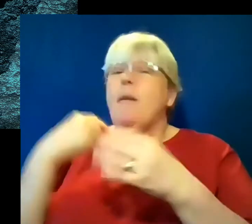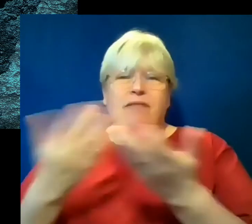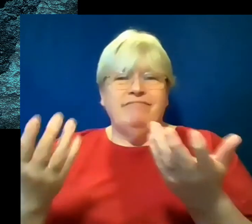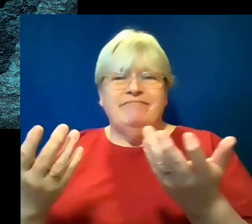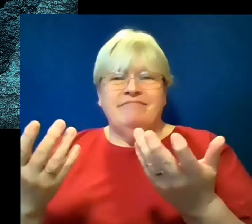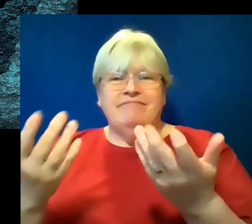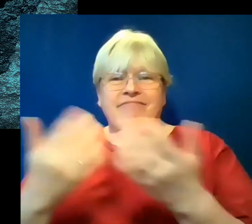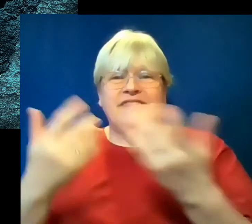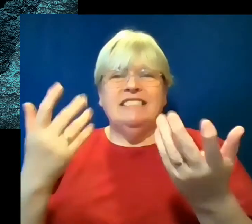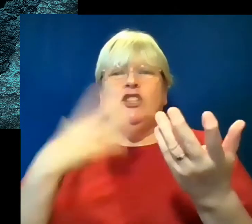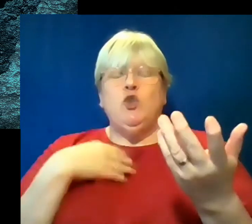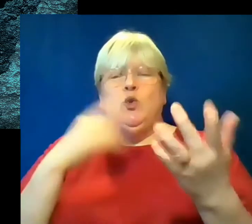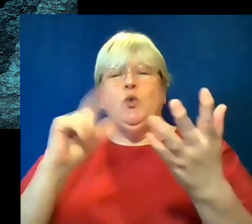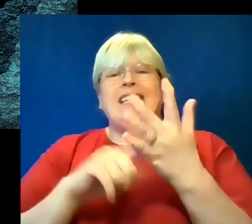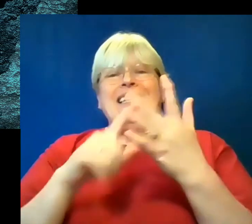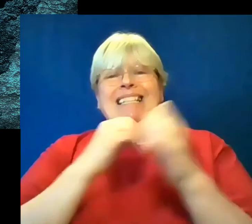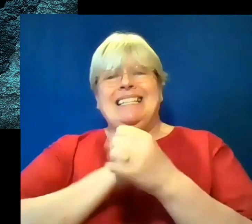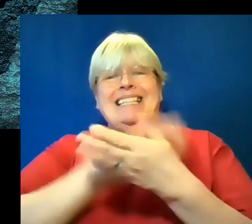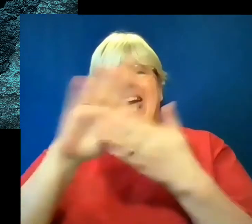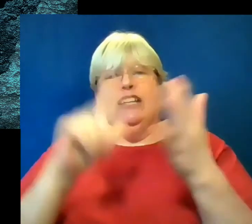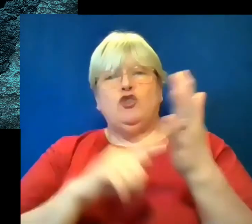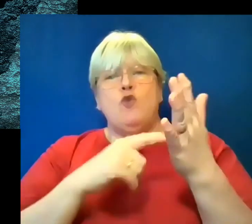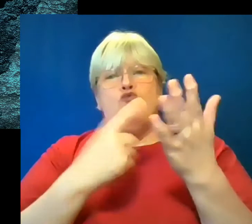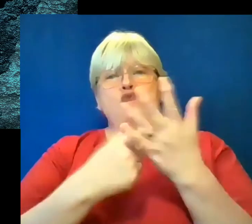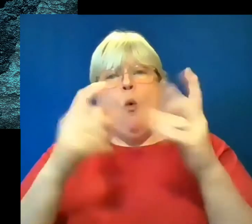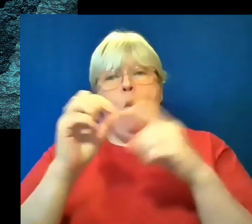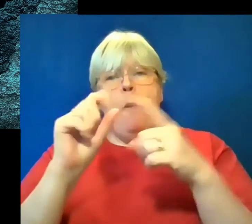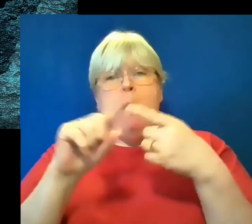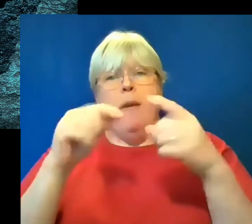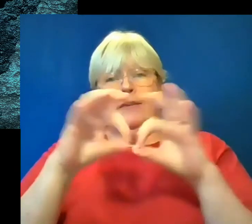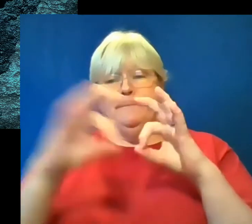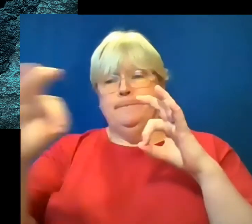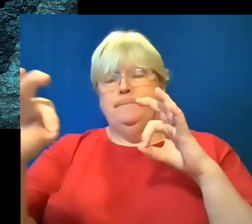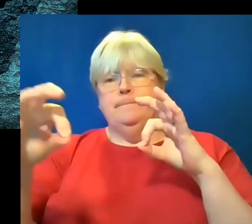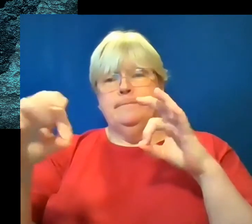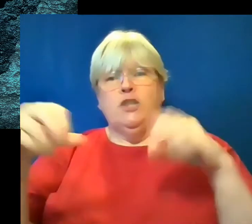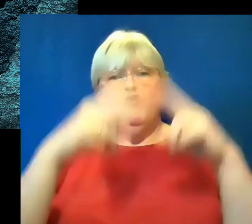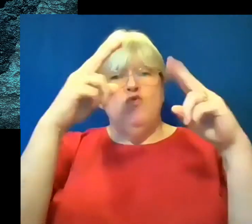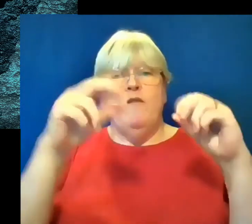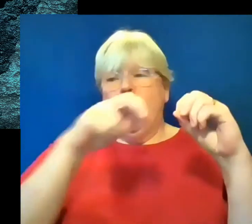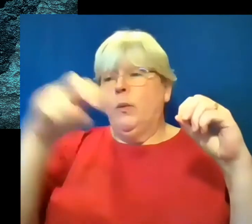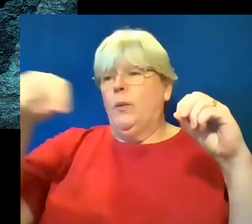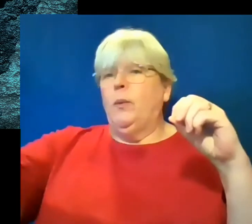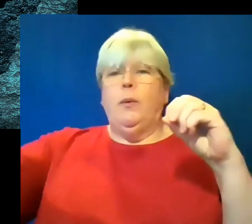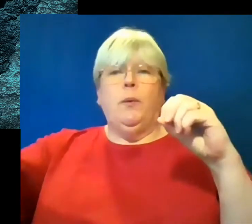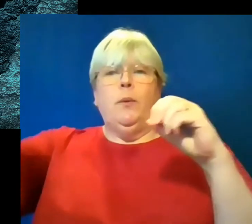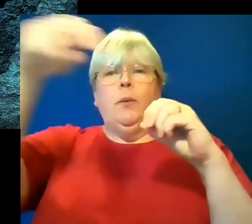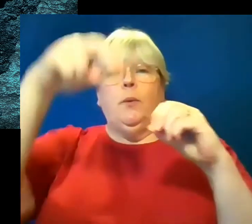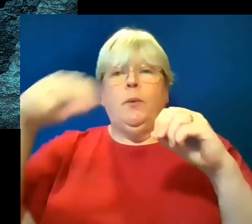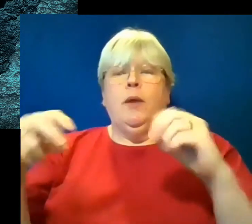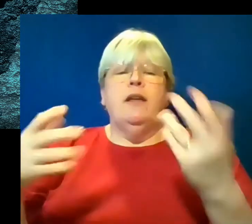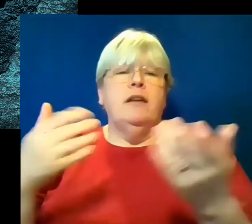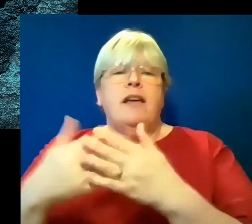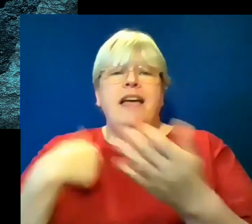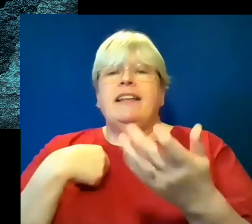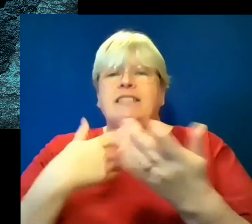rooftops. And the bravest of the boys in Rooftoppers is called Matteo. And this is the